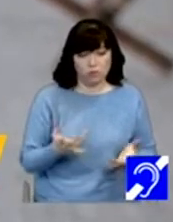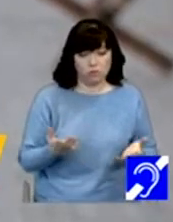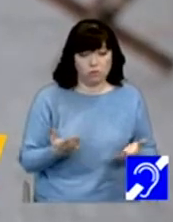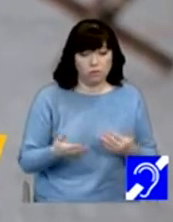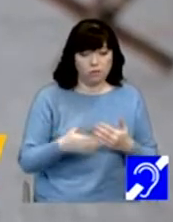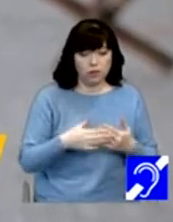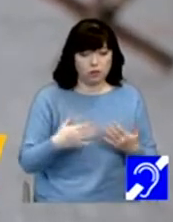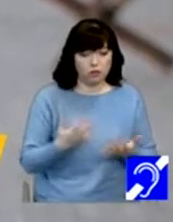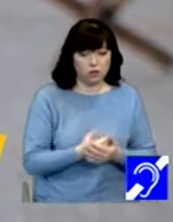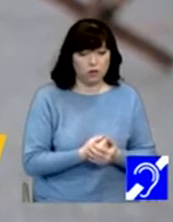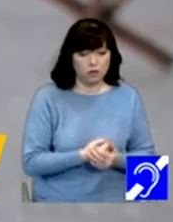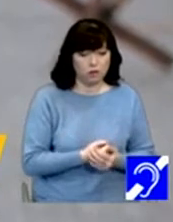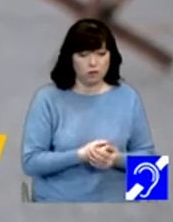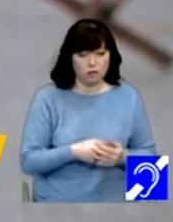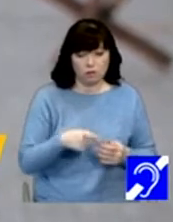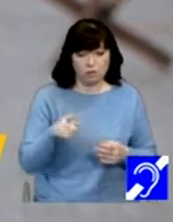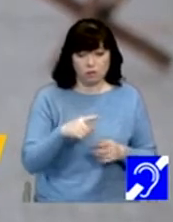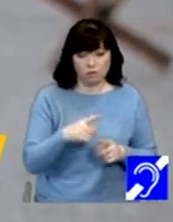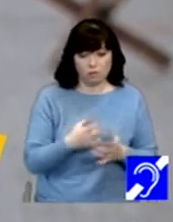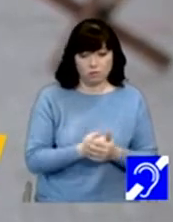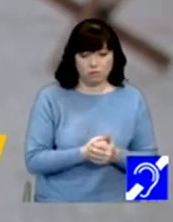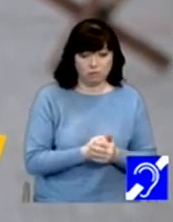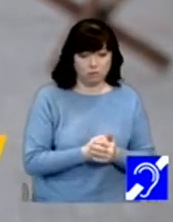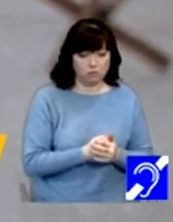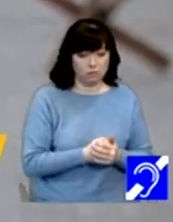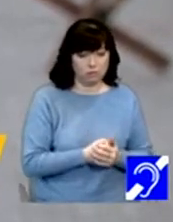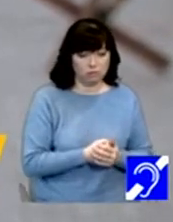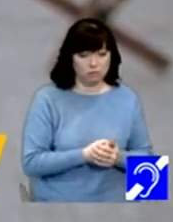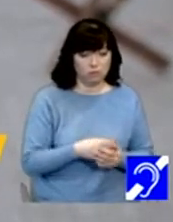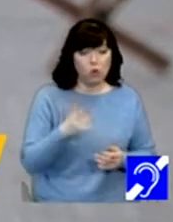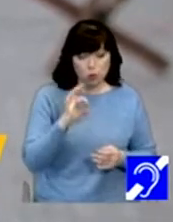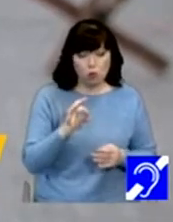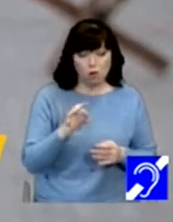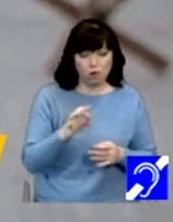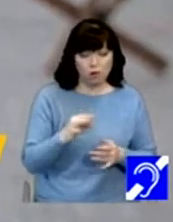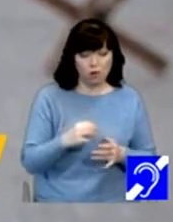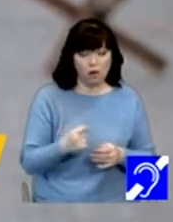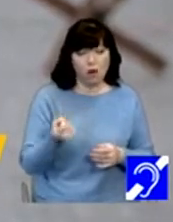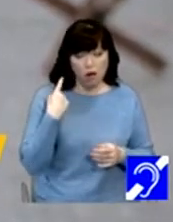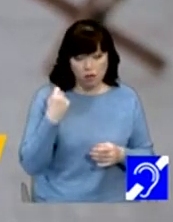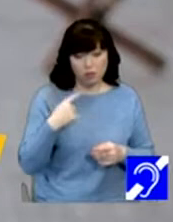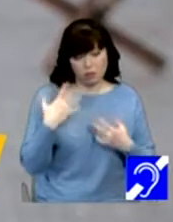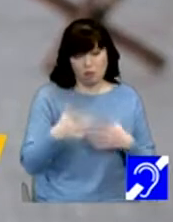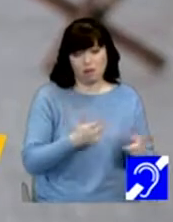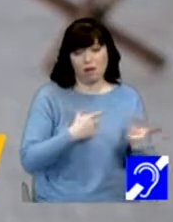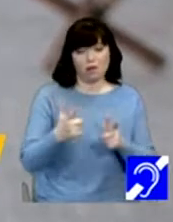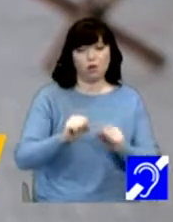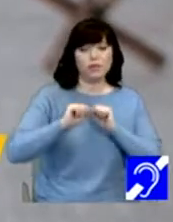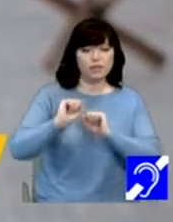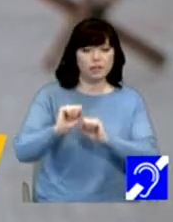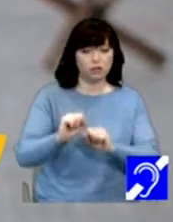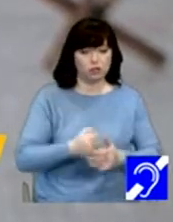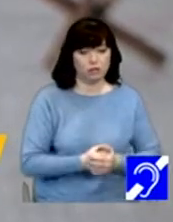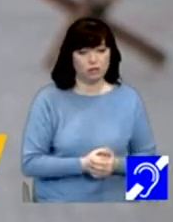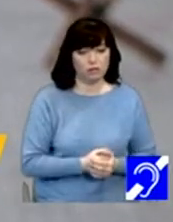we actually have been under attack since the first day of the war. But as many